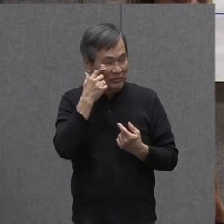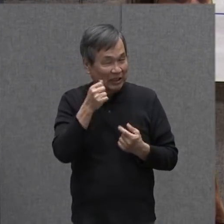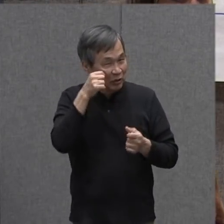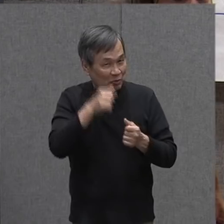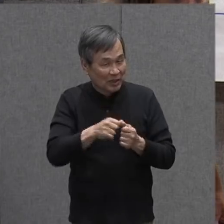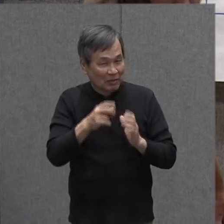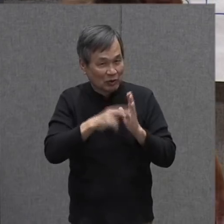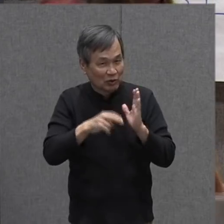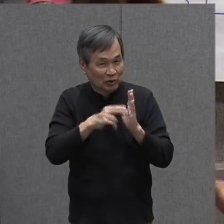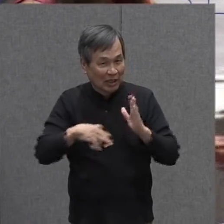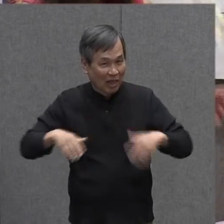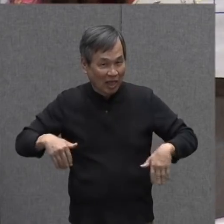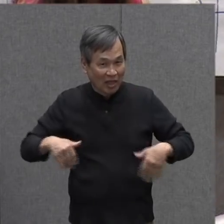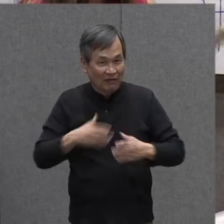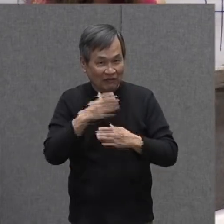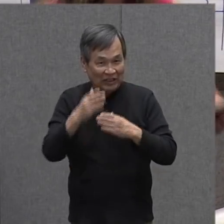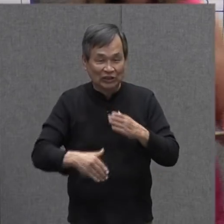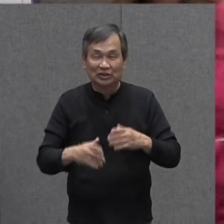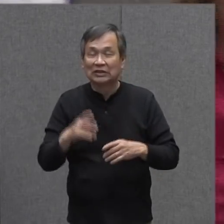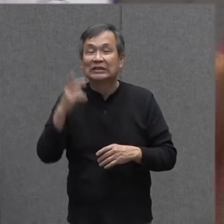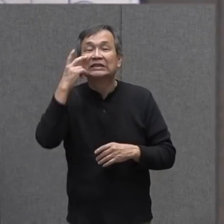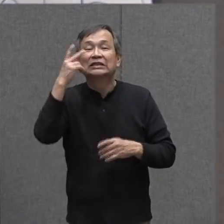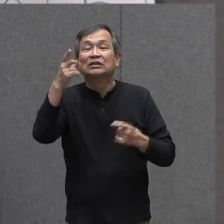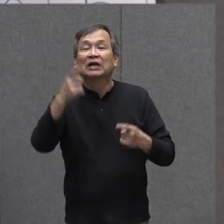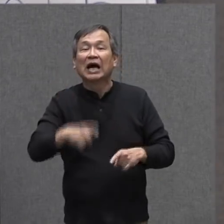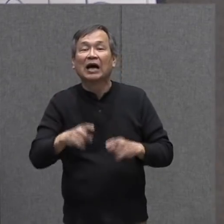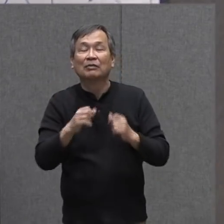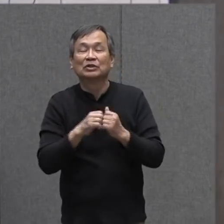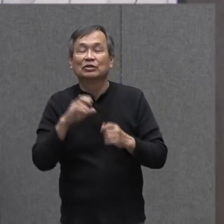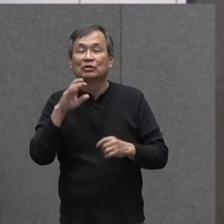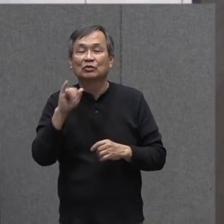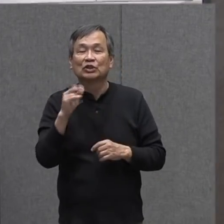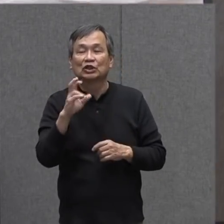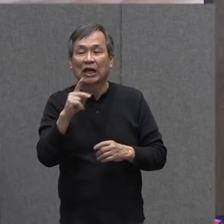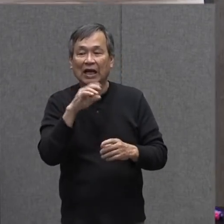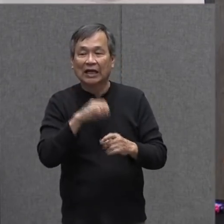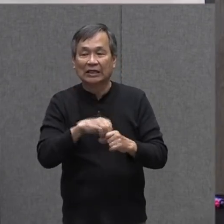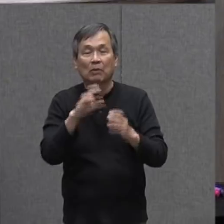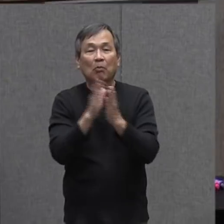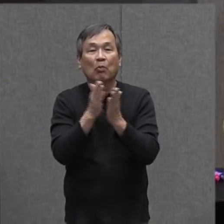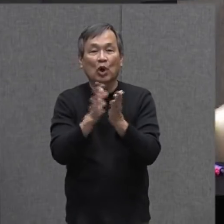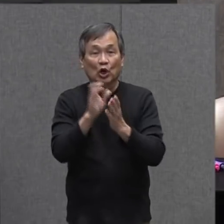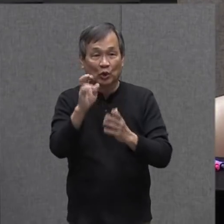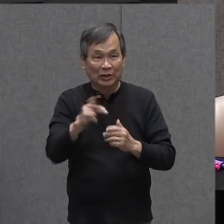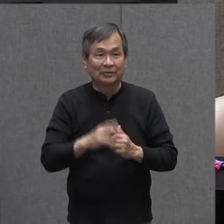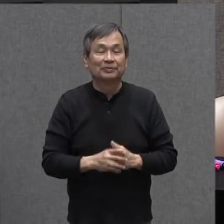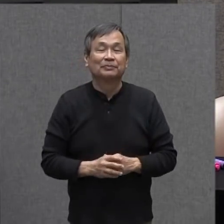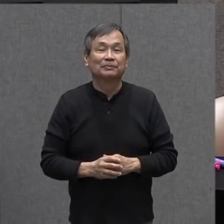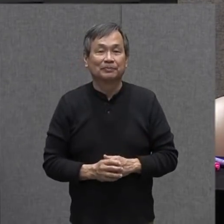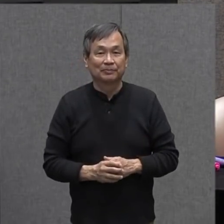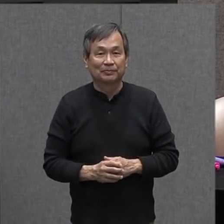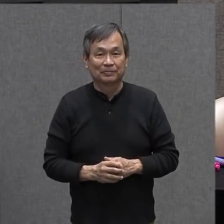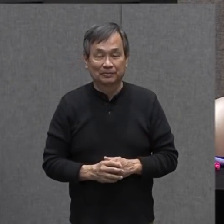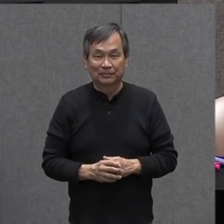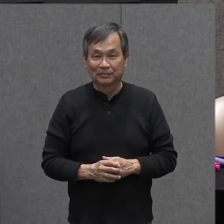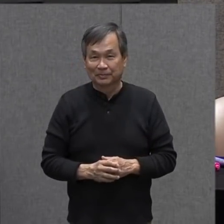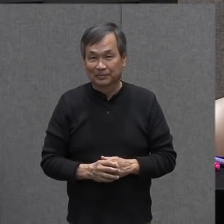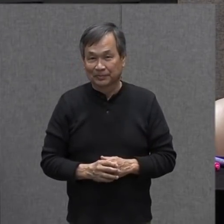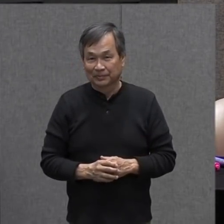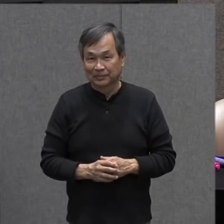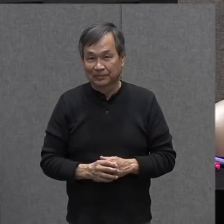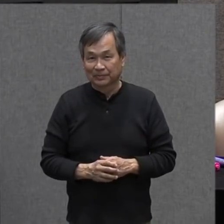years. The numbers, so I'm going to just start at year 5. We have that. We double